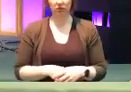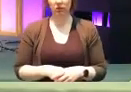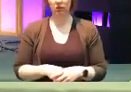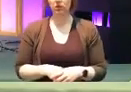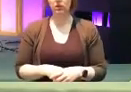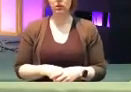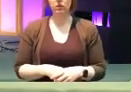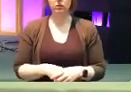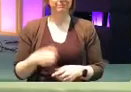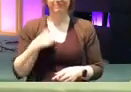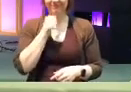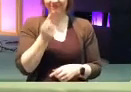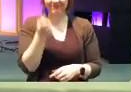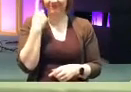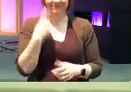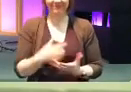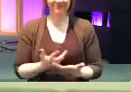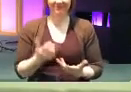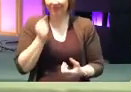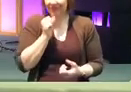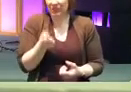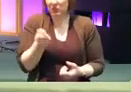And we shouldn't be surprised.